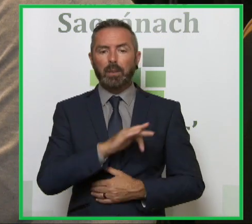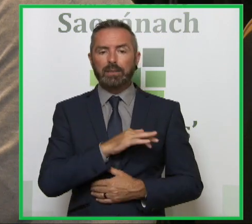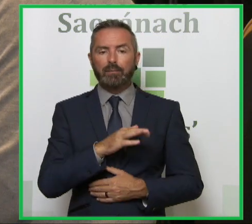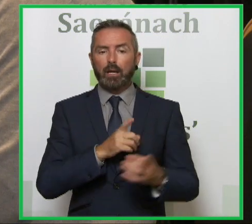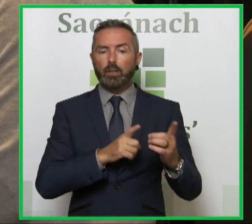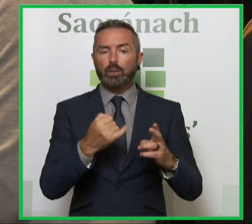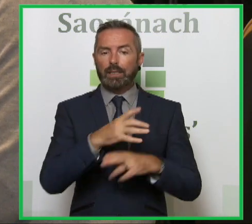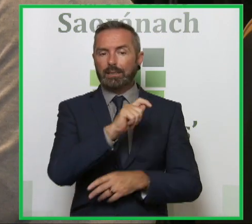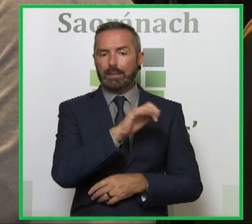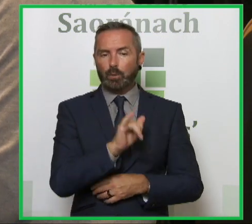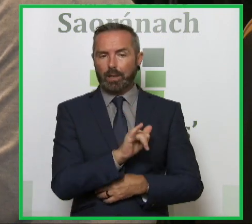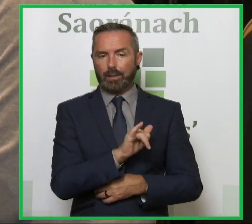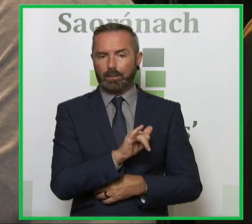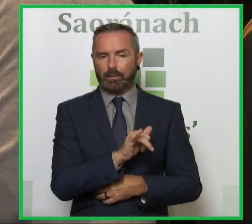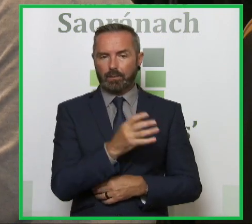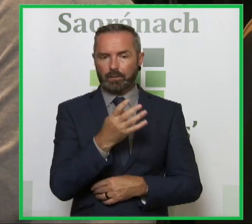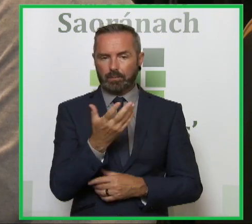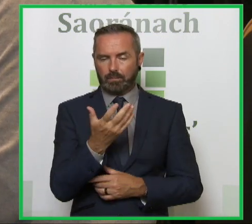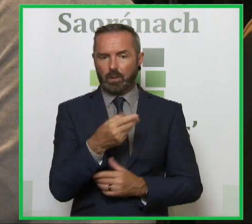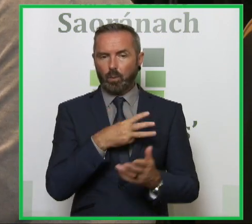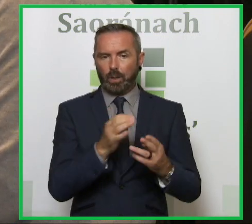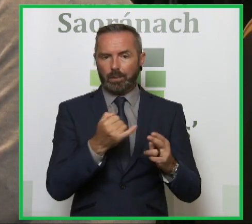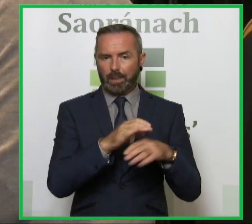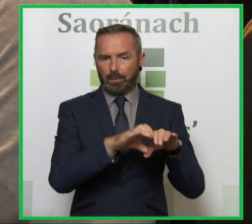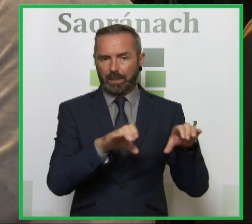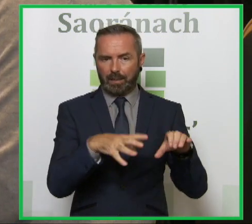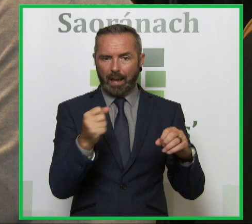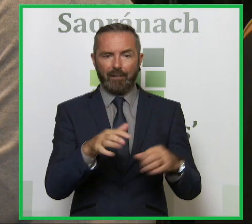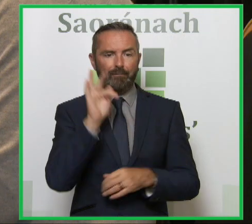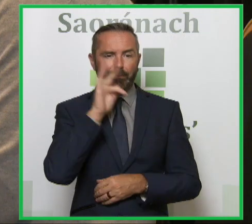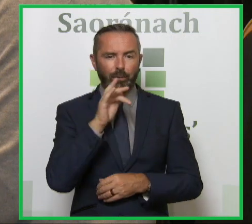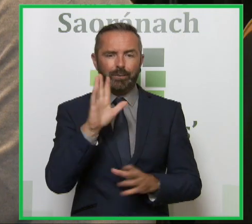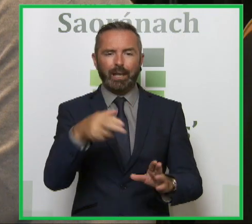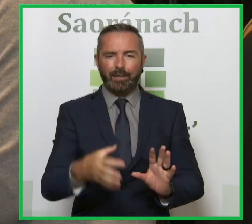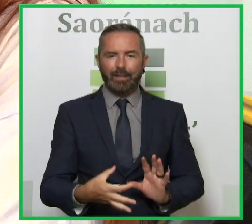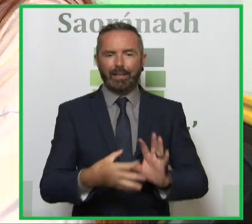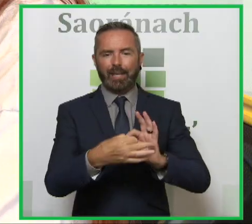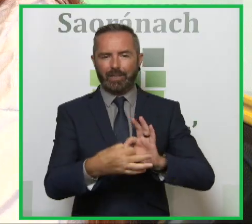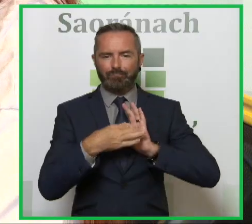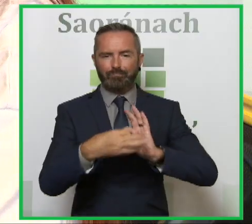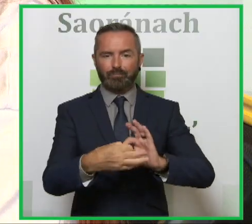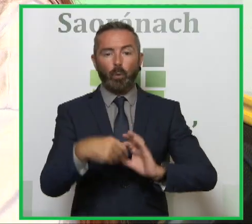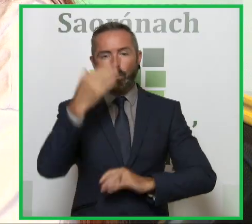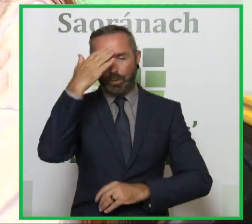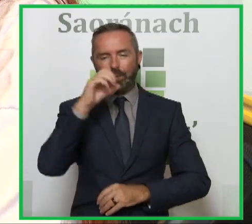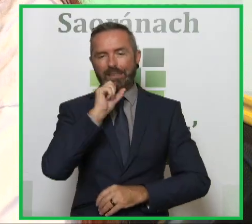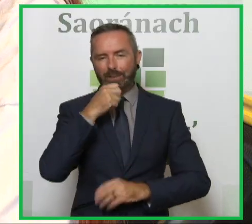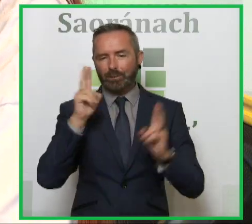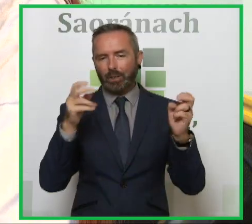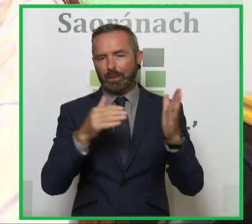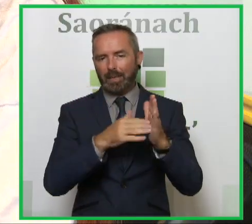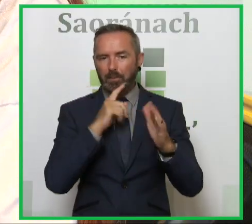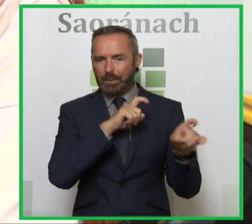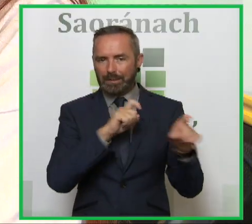TY. So when I was sitting with my class, we were able to have fun, we were able to engage, and even though it was a serious topic, we were still able to enjoy it and